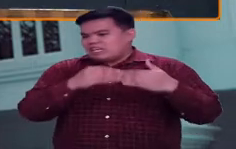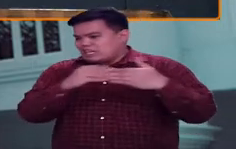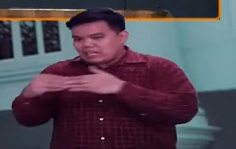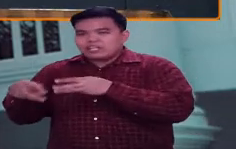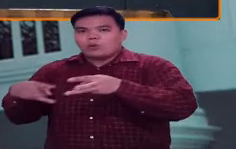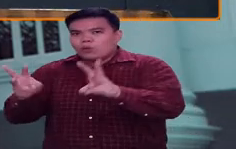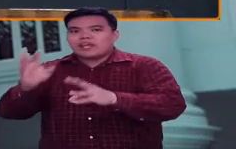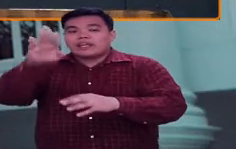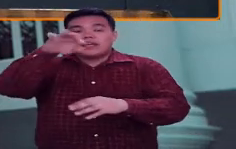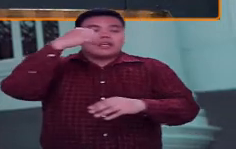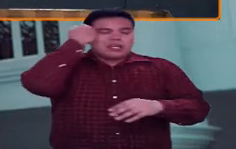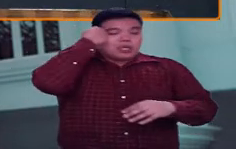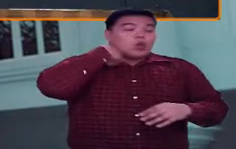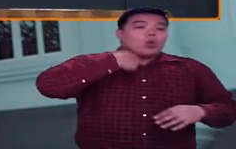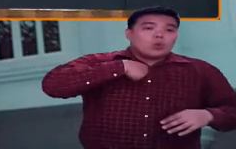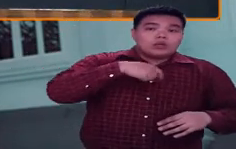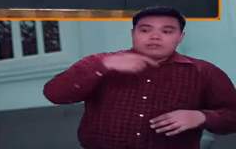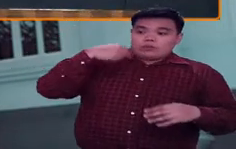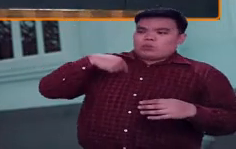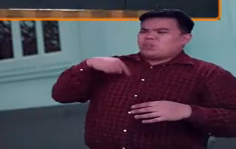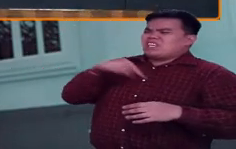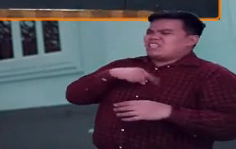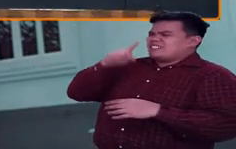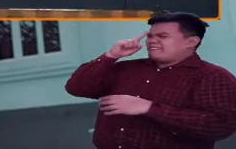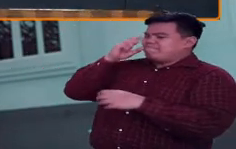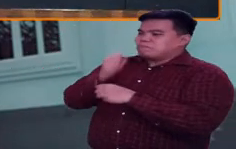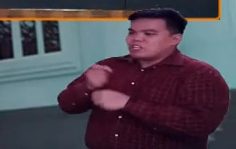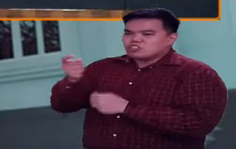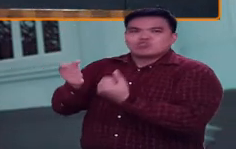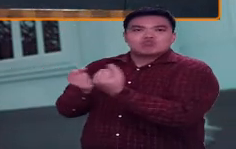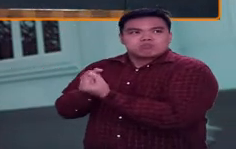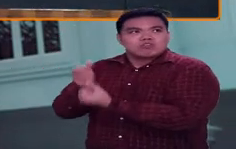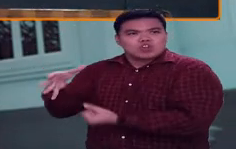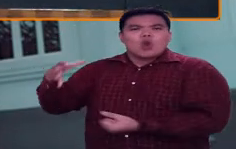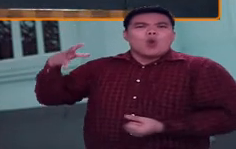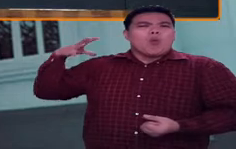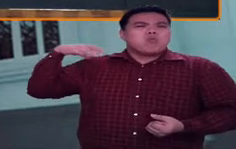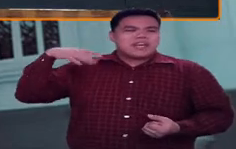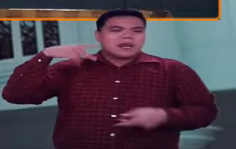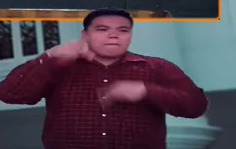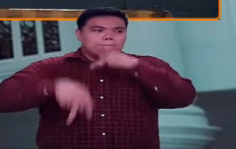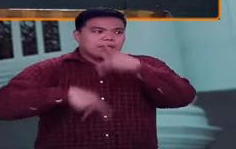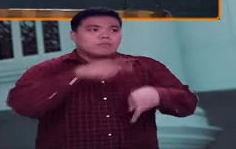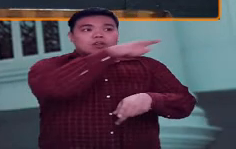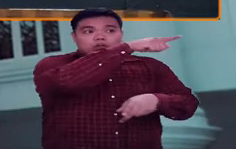the way. We are relying upon you. People around the world are waiting to hear.